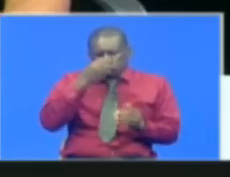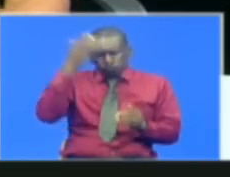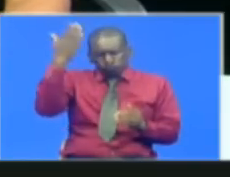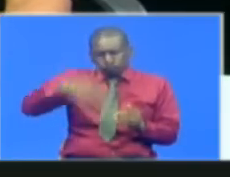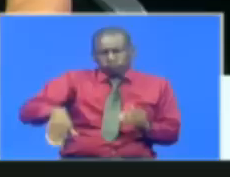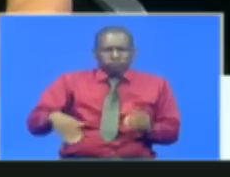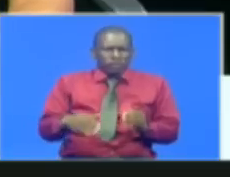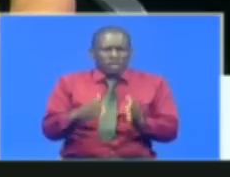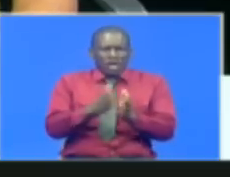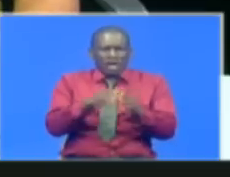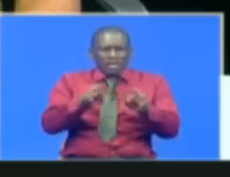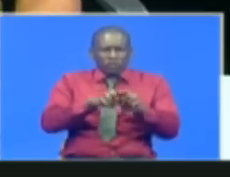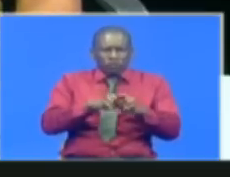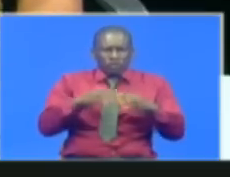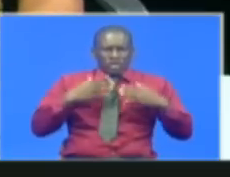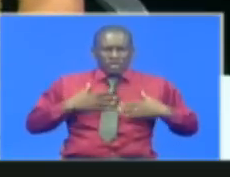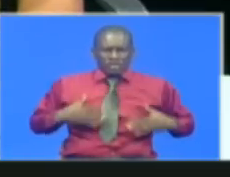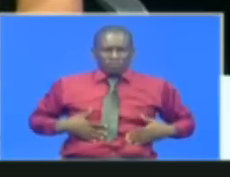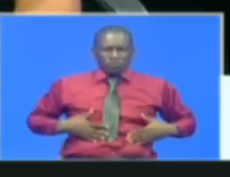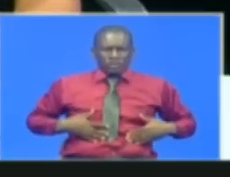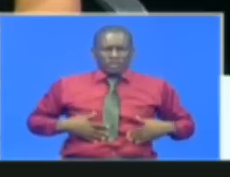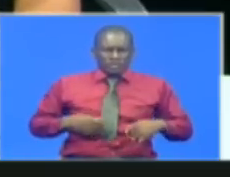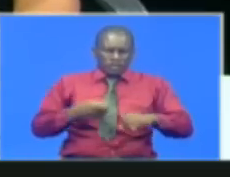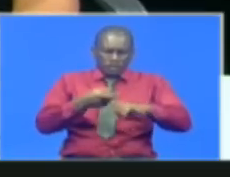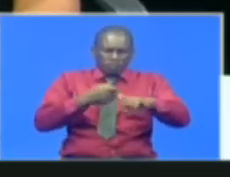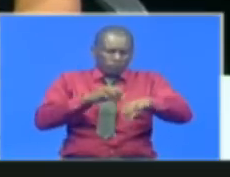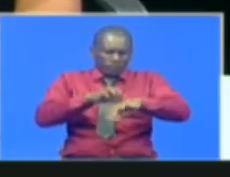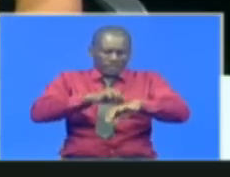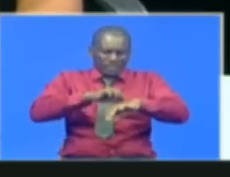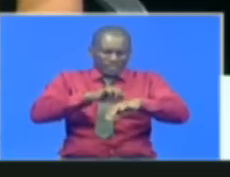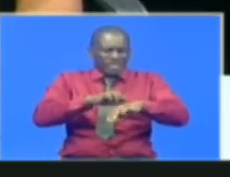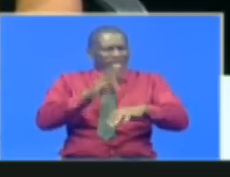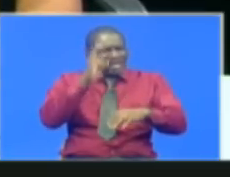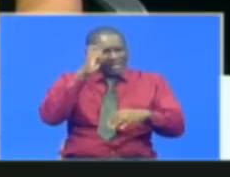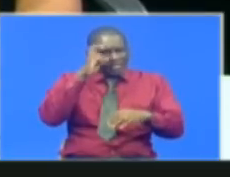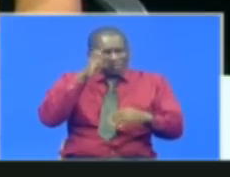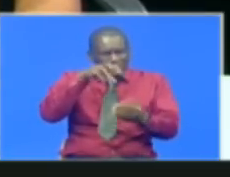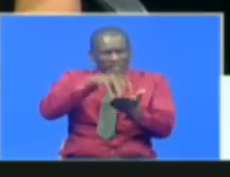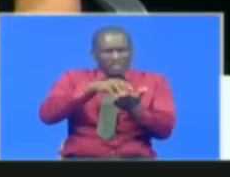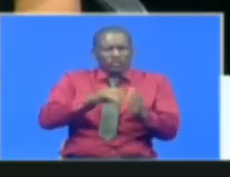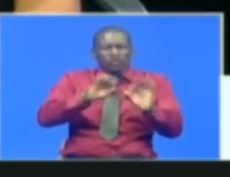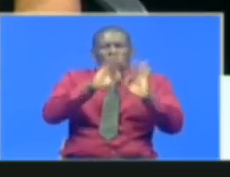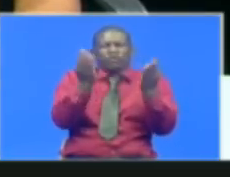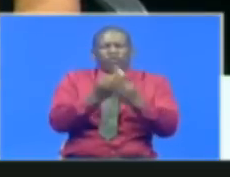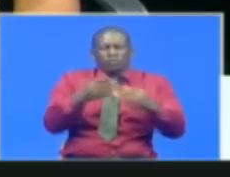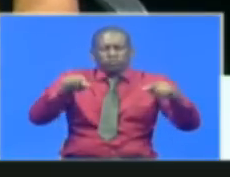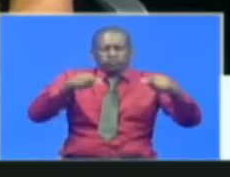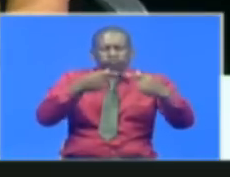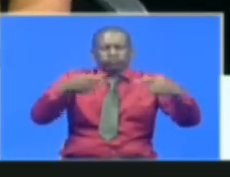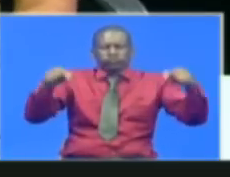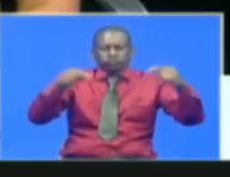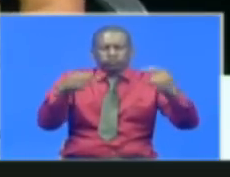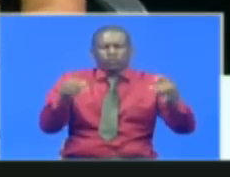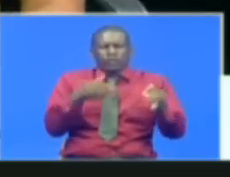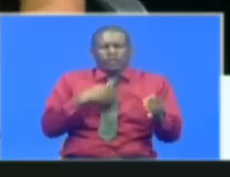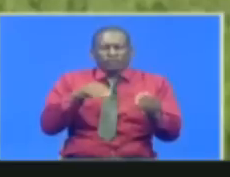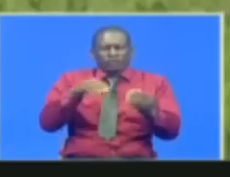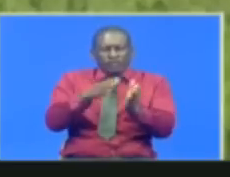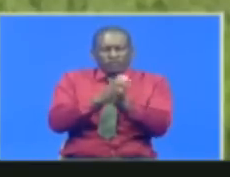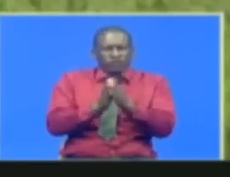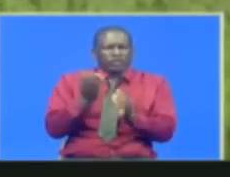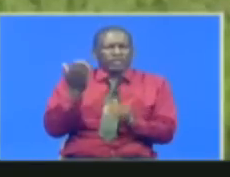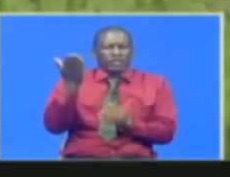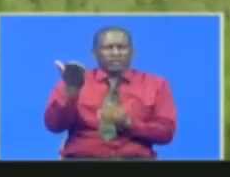off, and his body skinned in a suspected case of a family dispute. Here's NTV's Eunice Omolo.